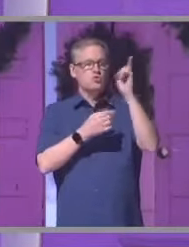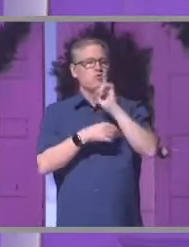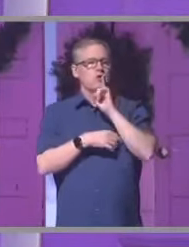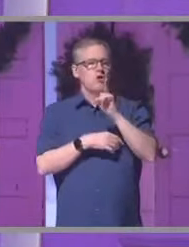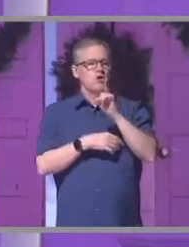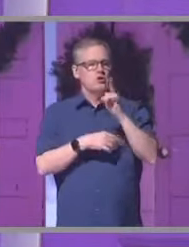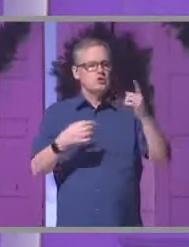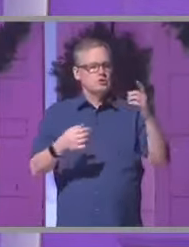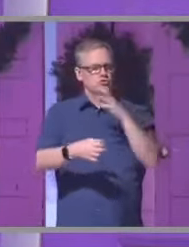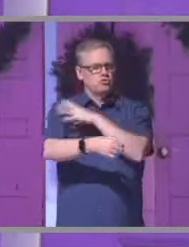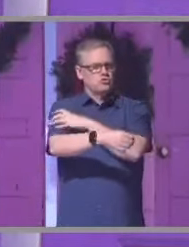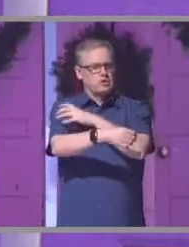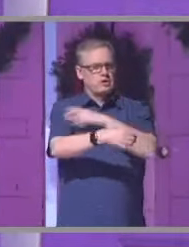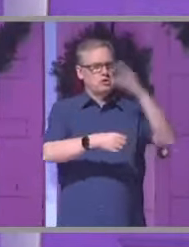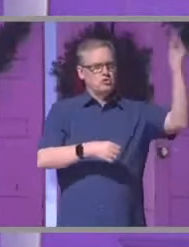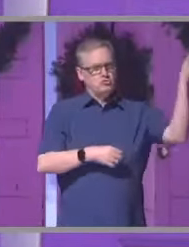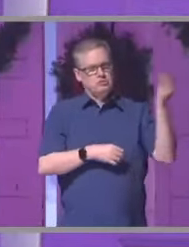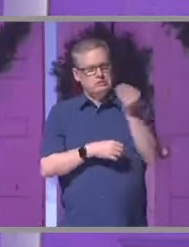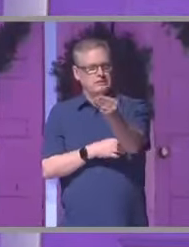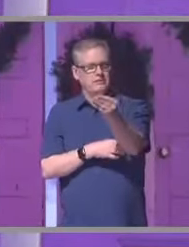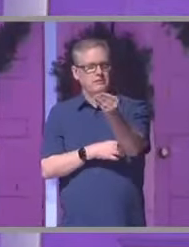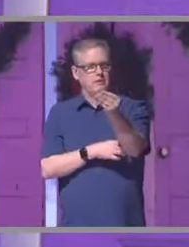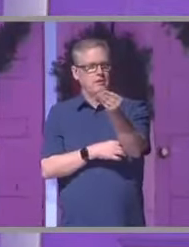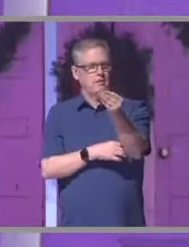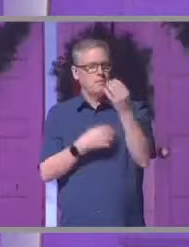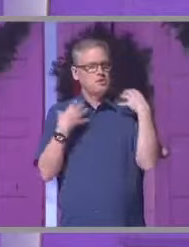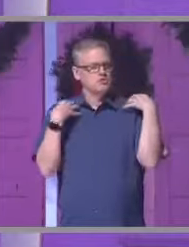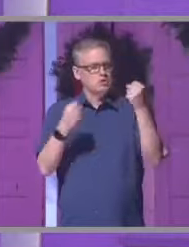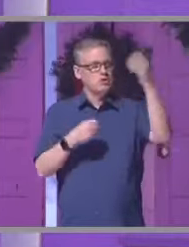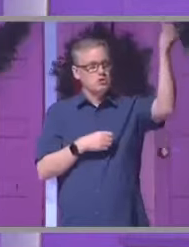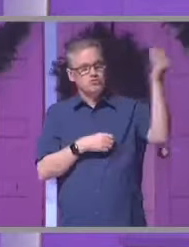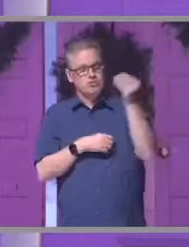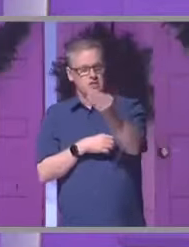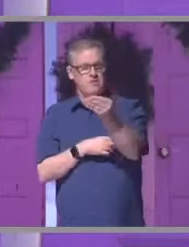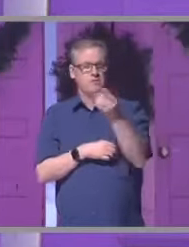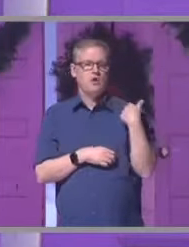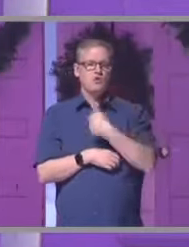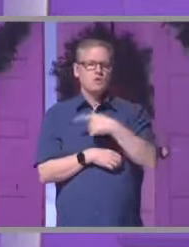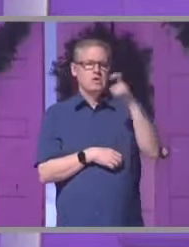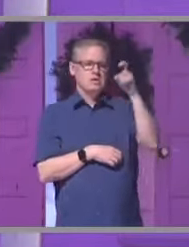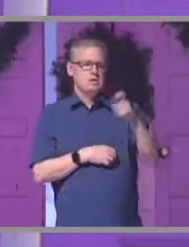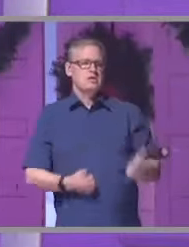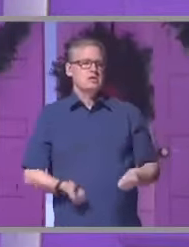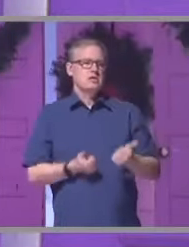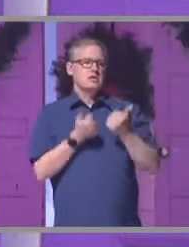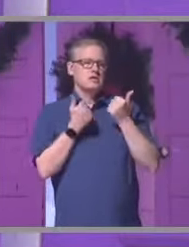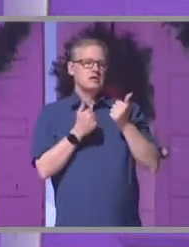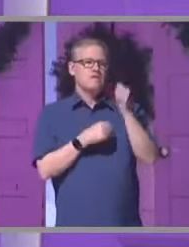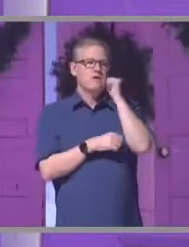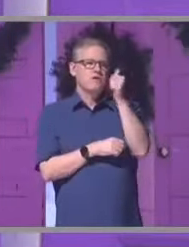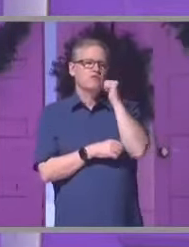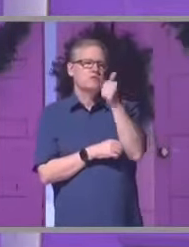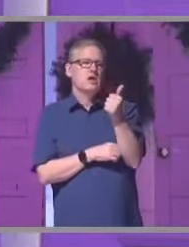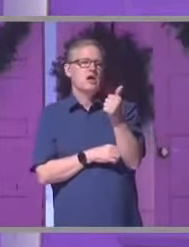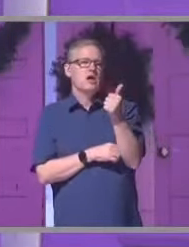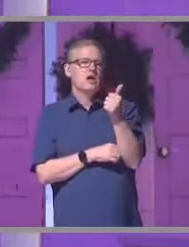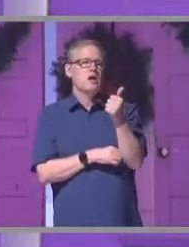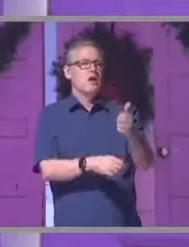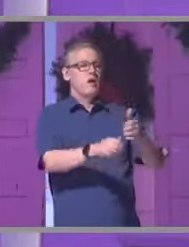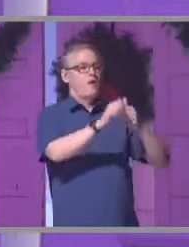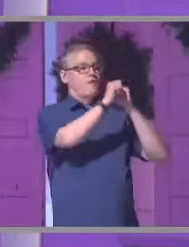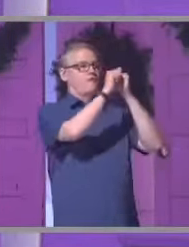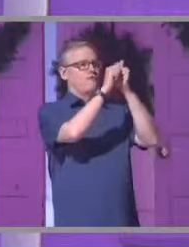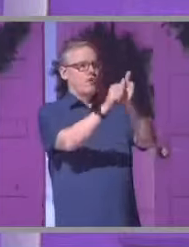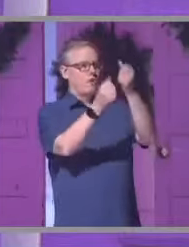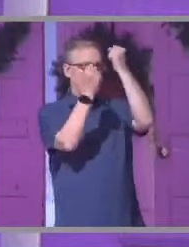source of strength and power, God, that we need to live out each and every day, following